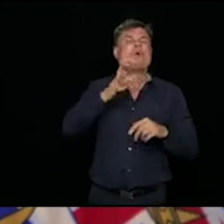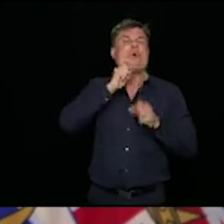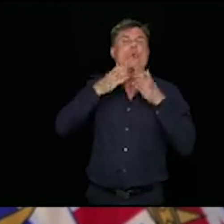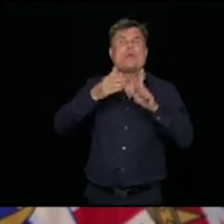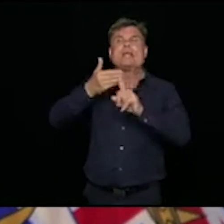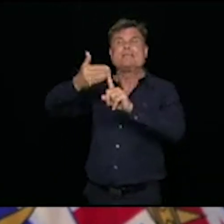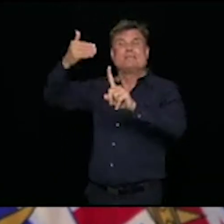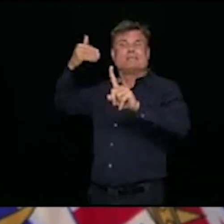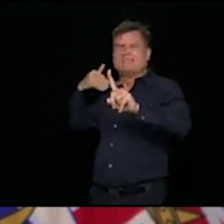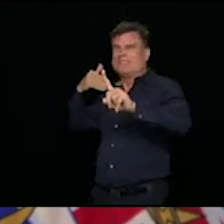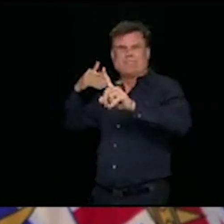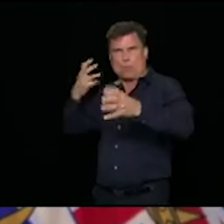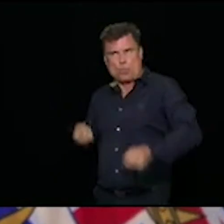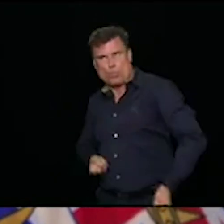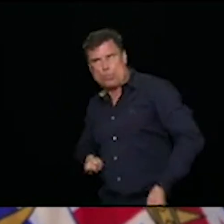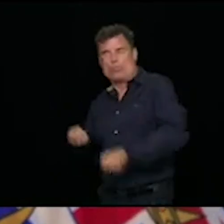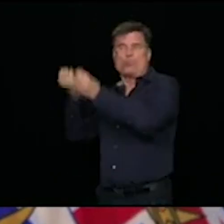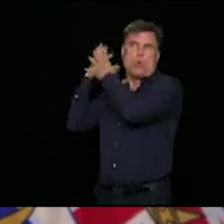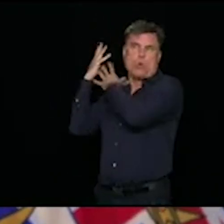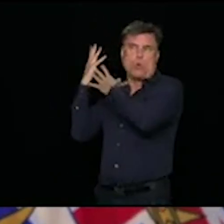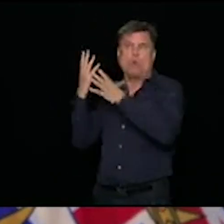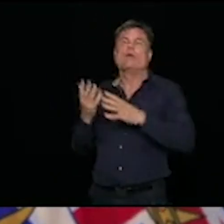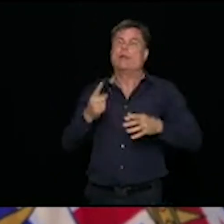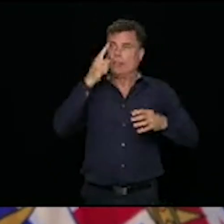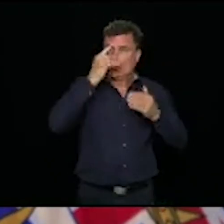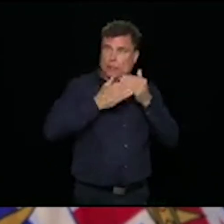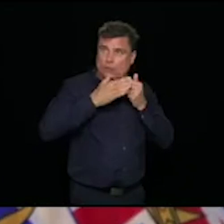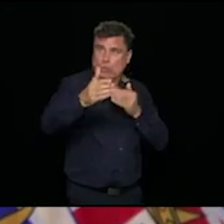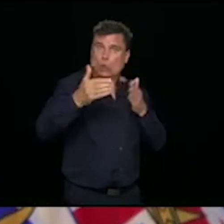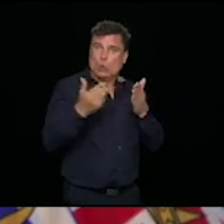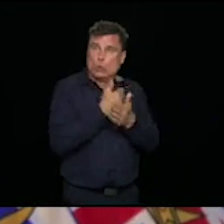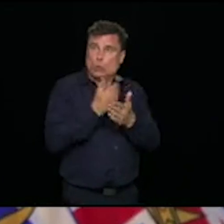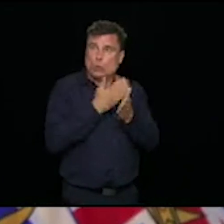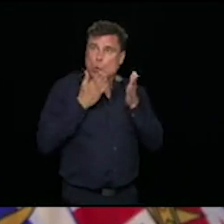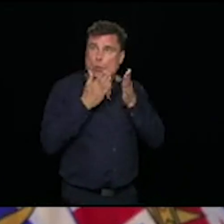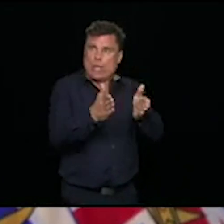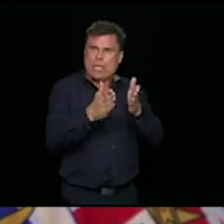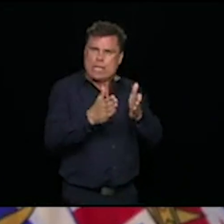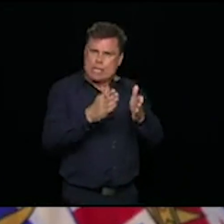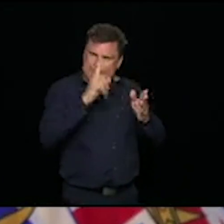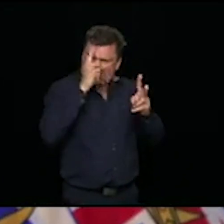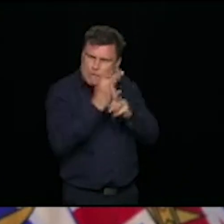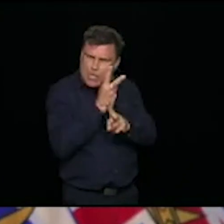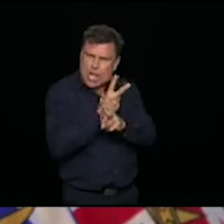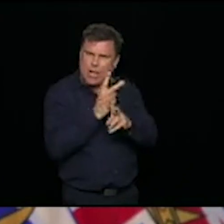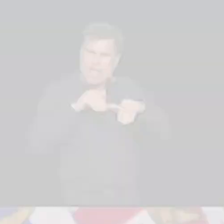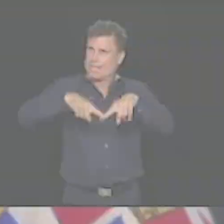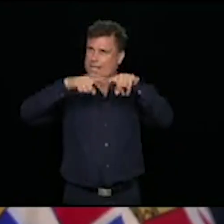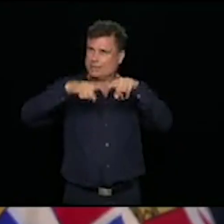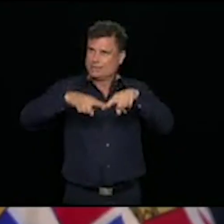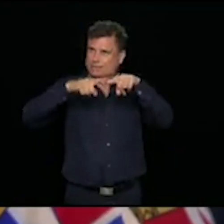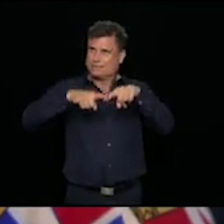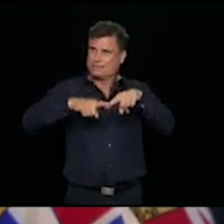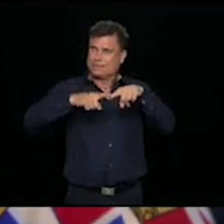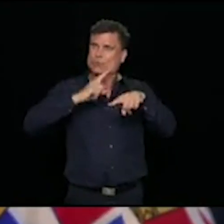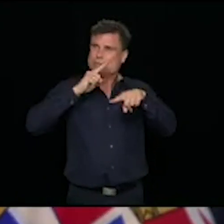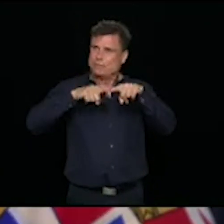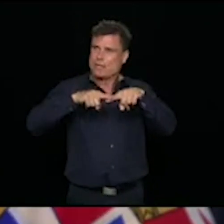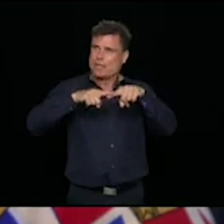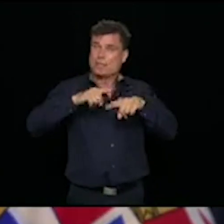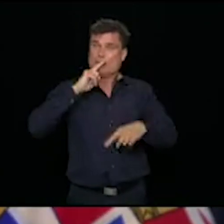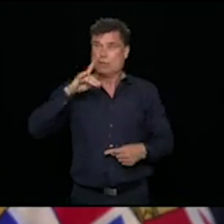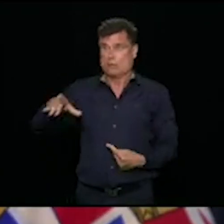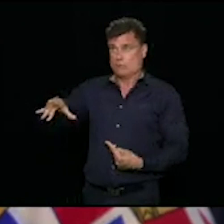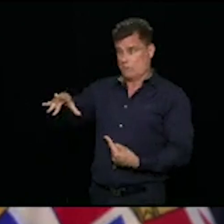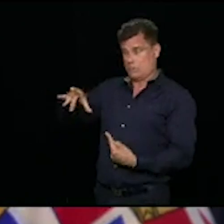traditionally, and allow people to have some space to think outside the box and be innovative with how we group students together. So we do have